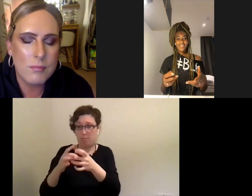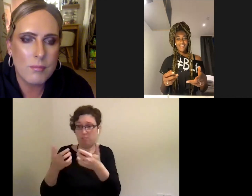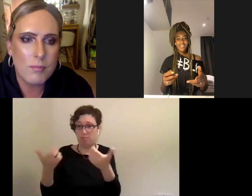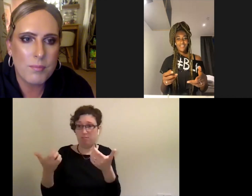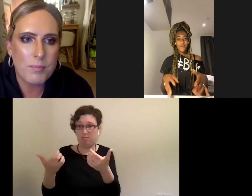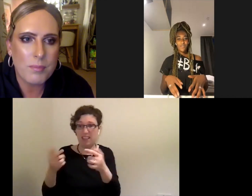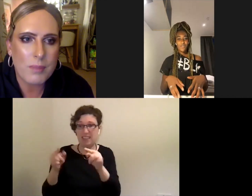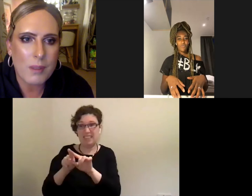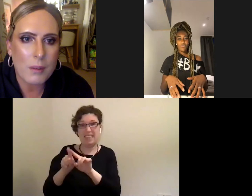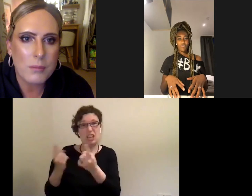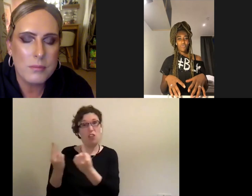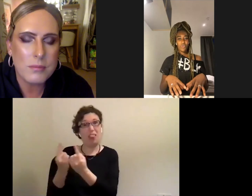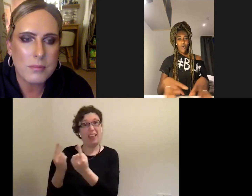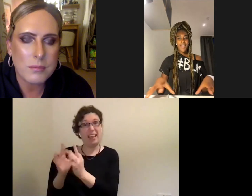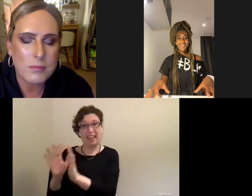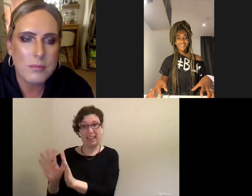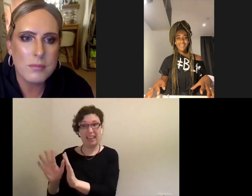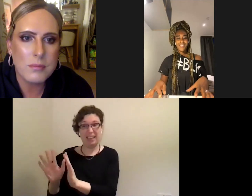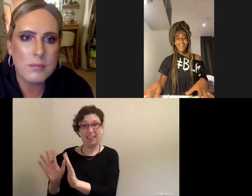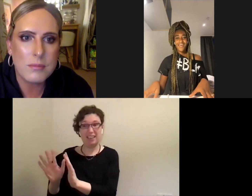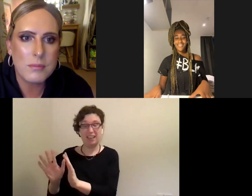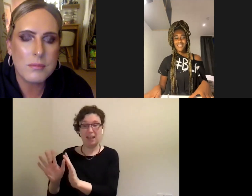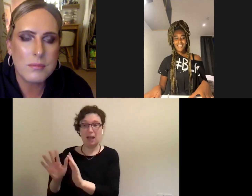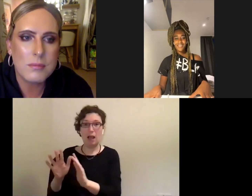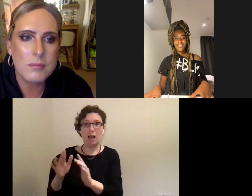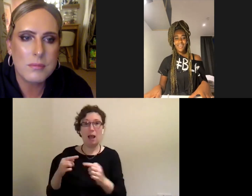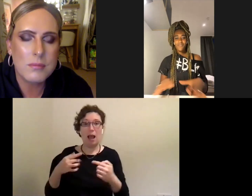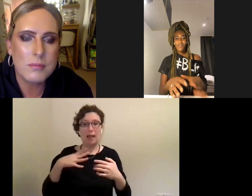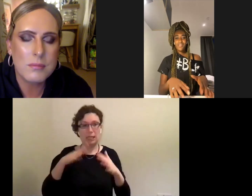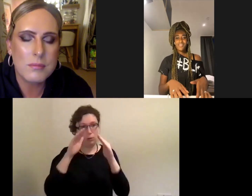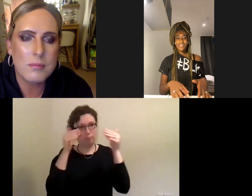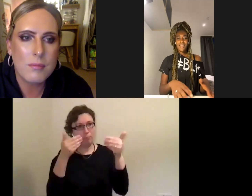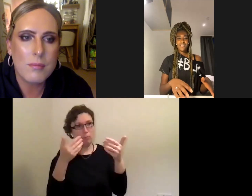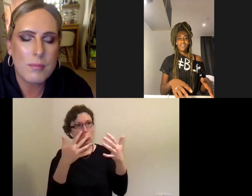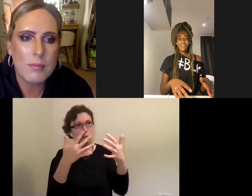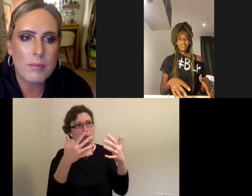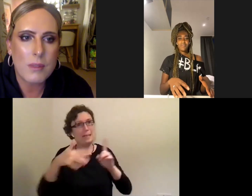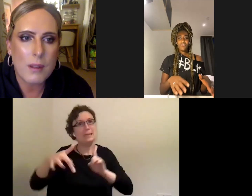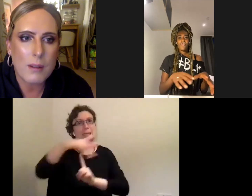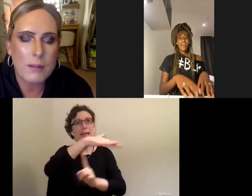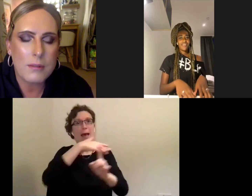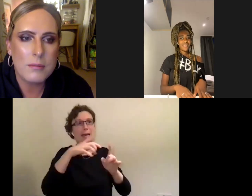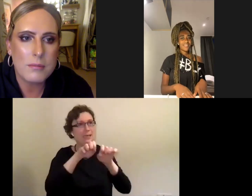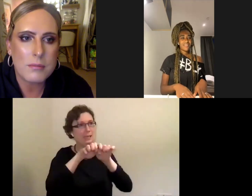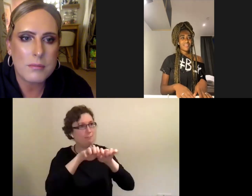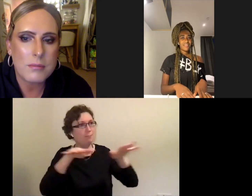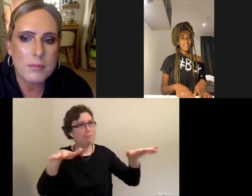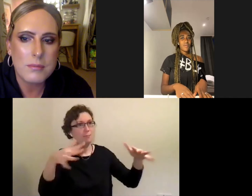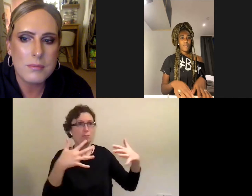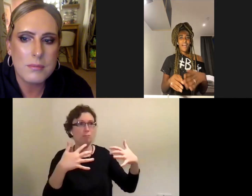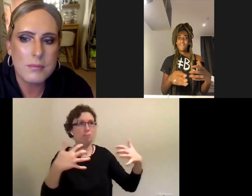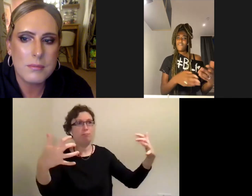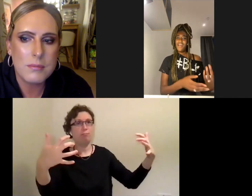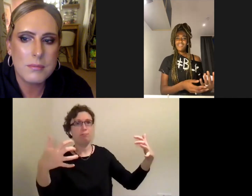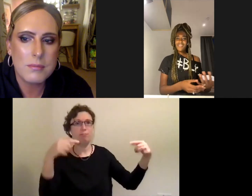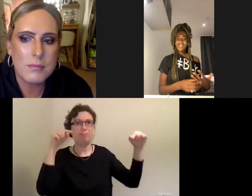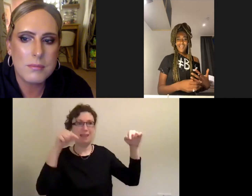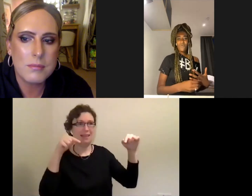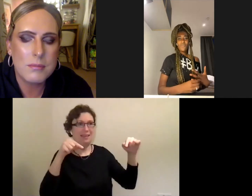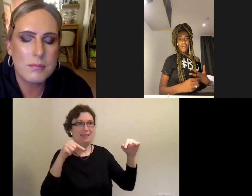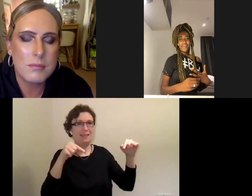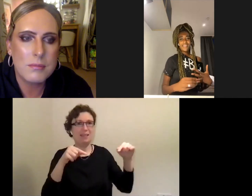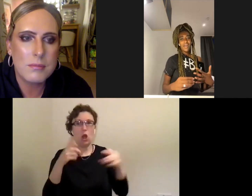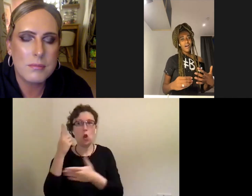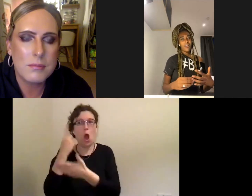friends. I need to focus on the wider society influence than just my friends.